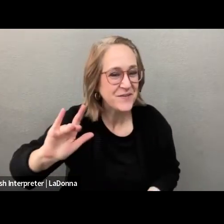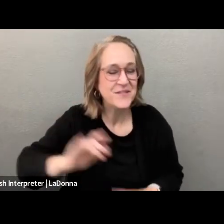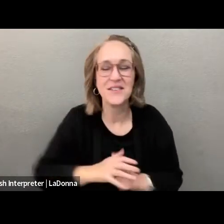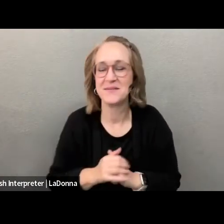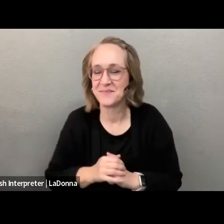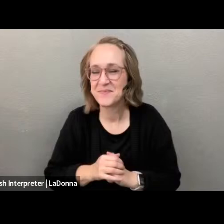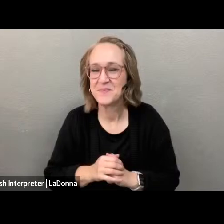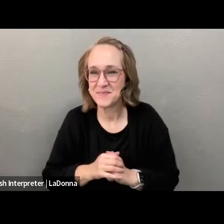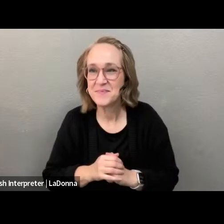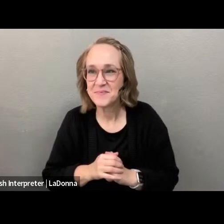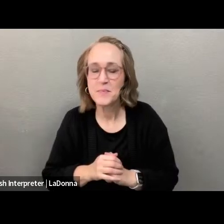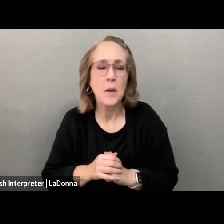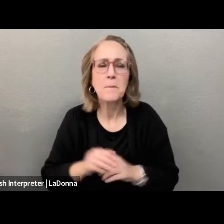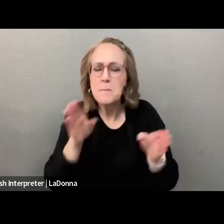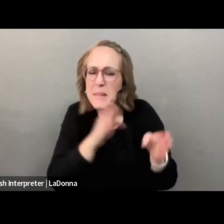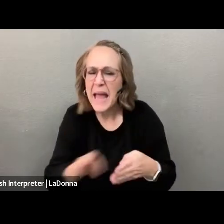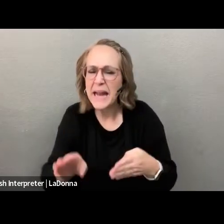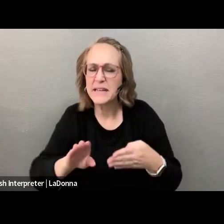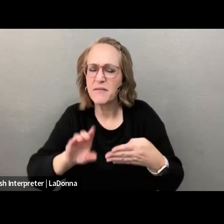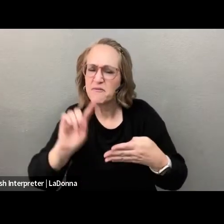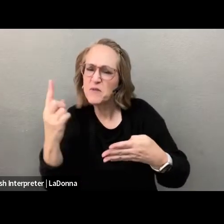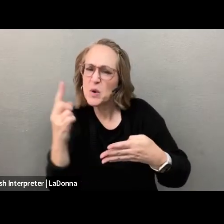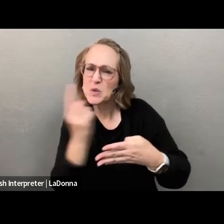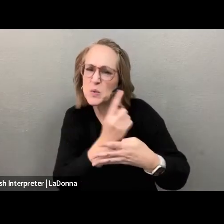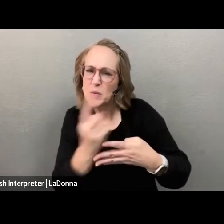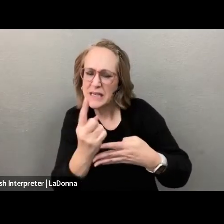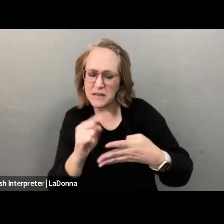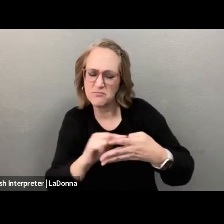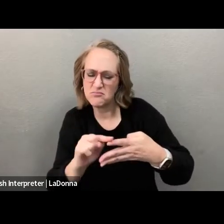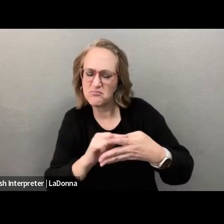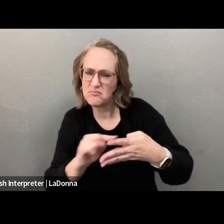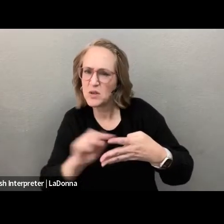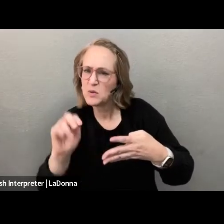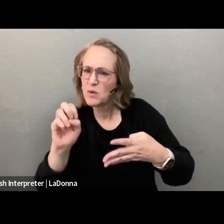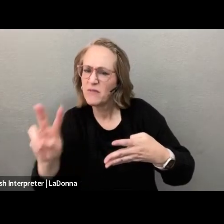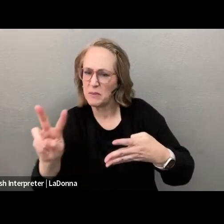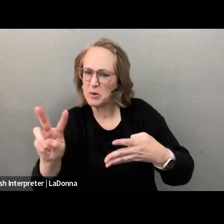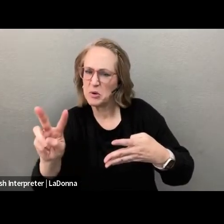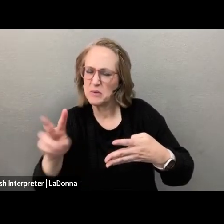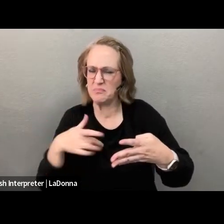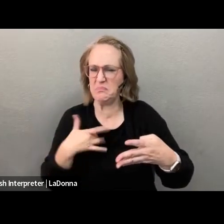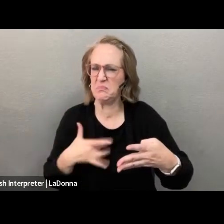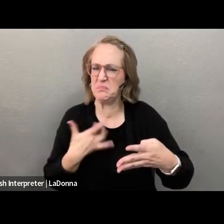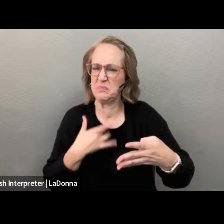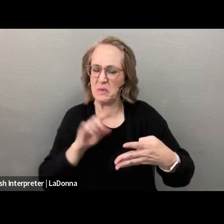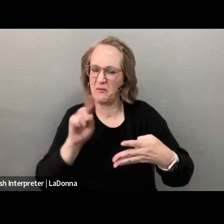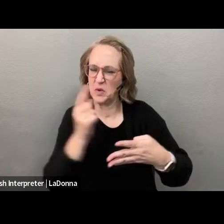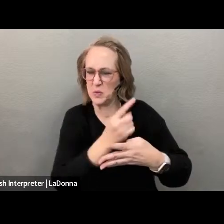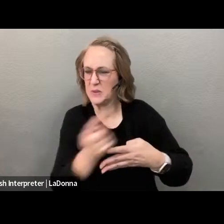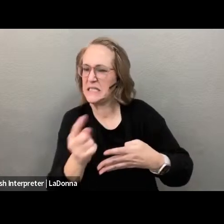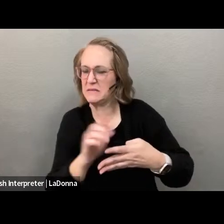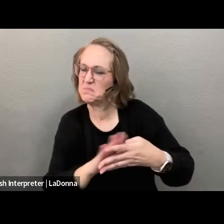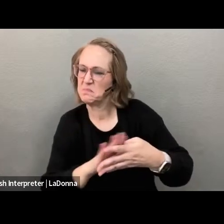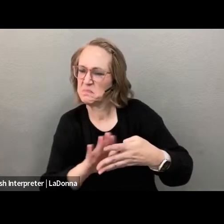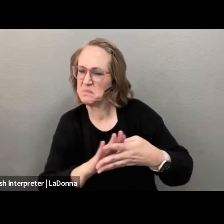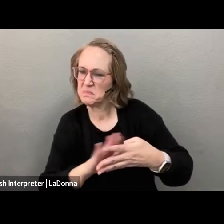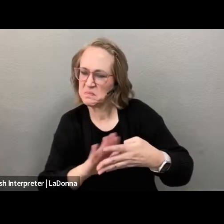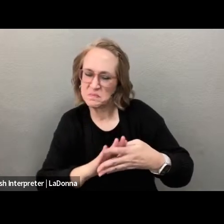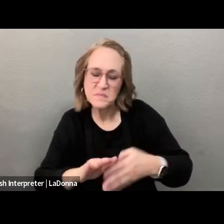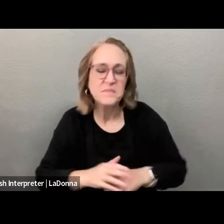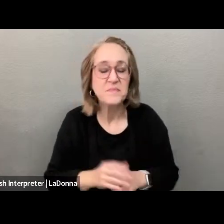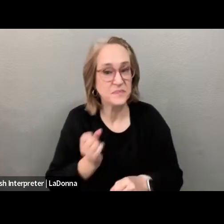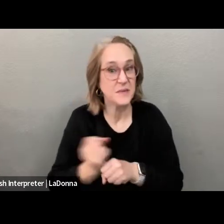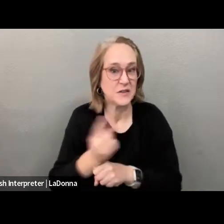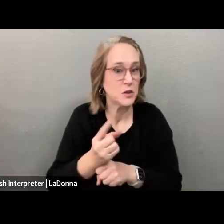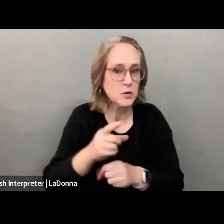at the 1st of November right now. And I'm pretty sure that's where it's going to land. So